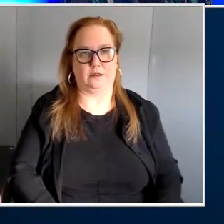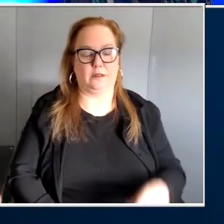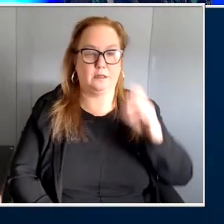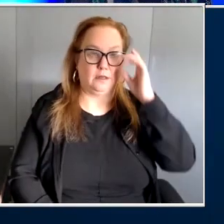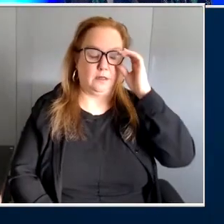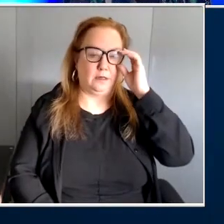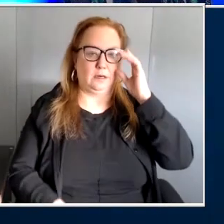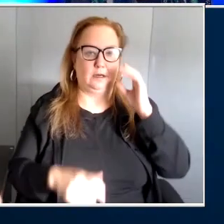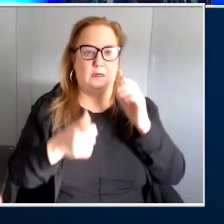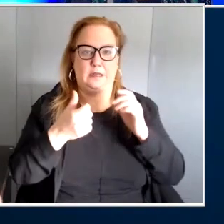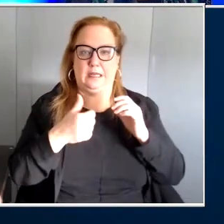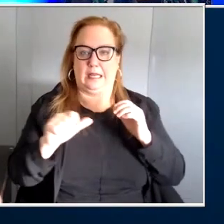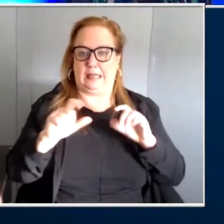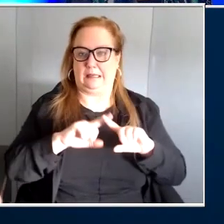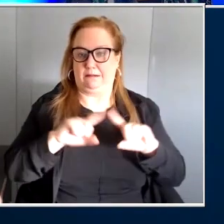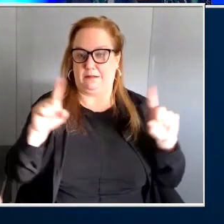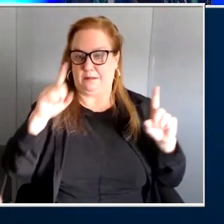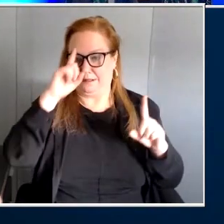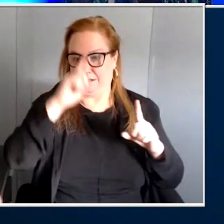think differently?